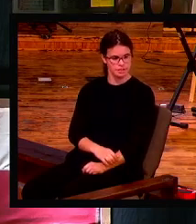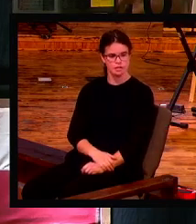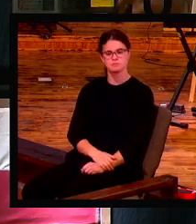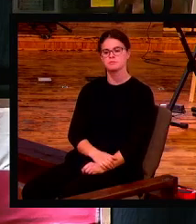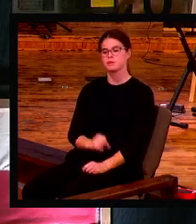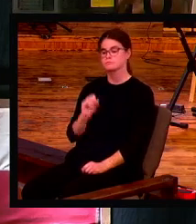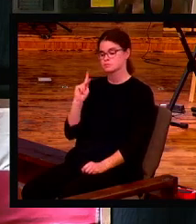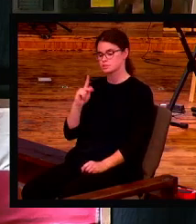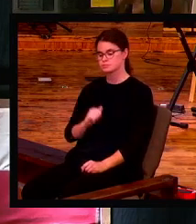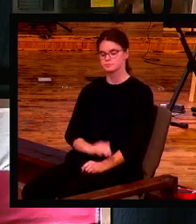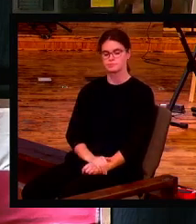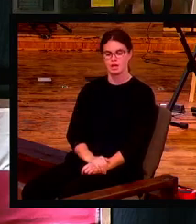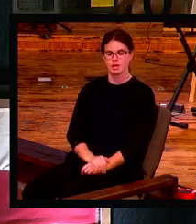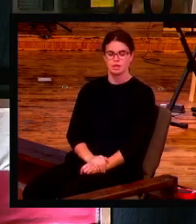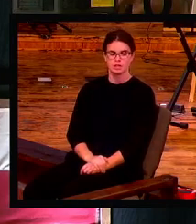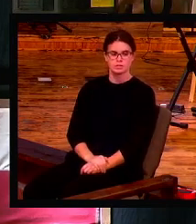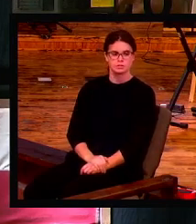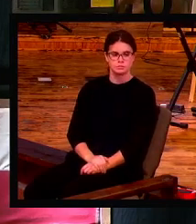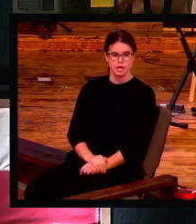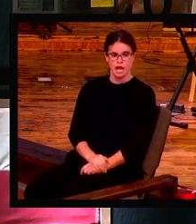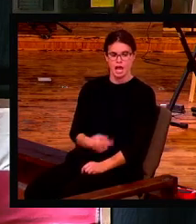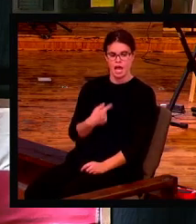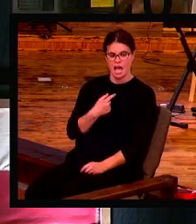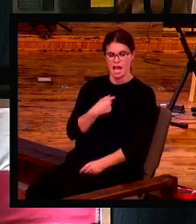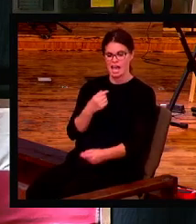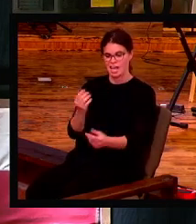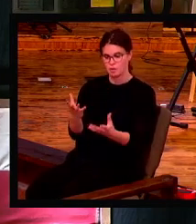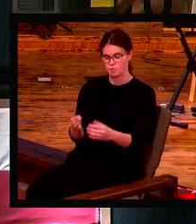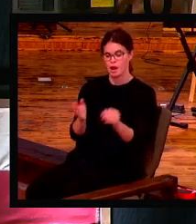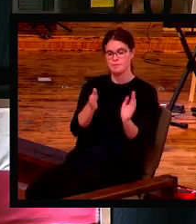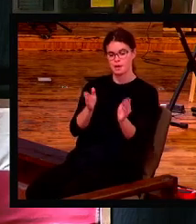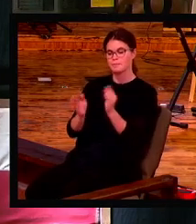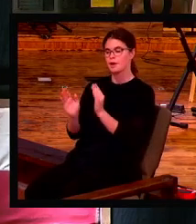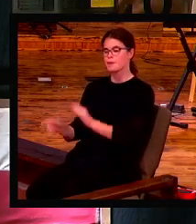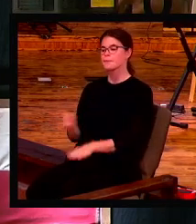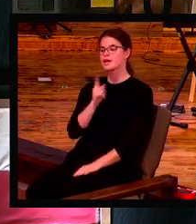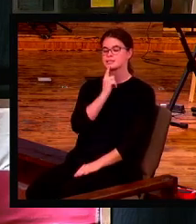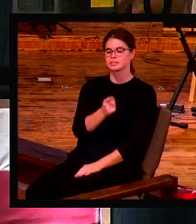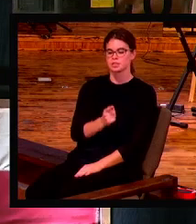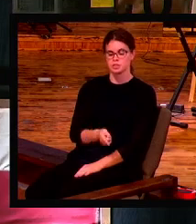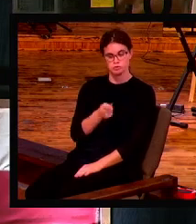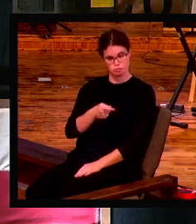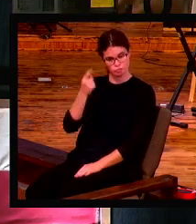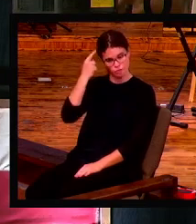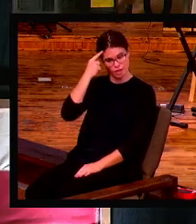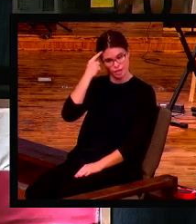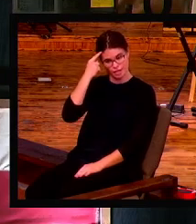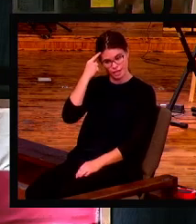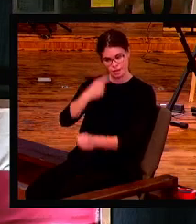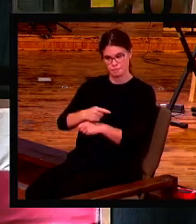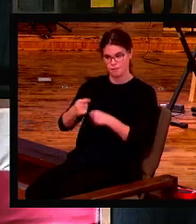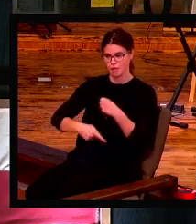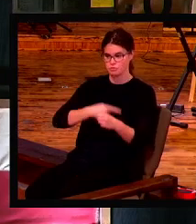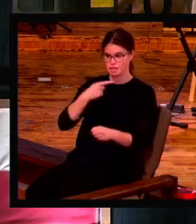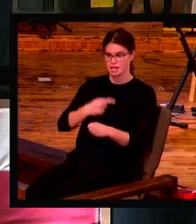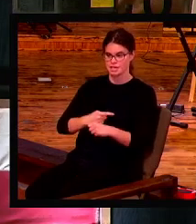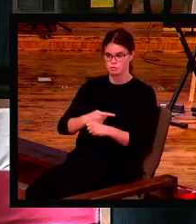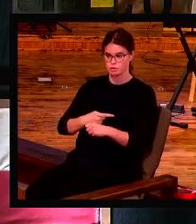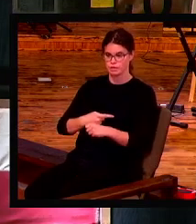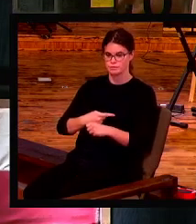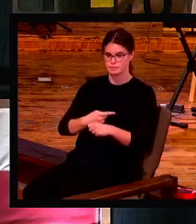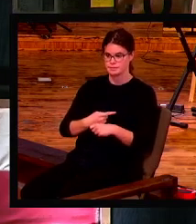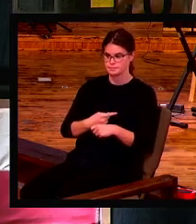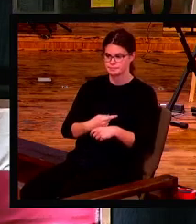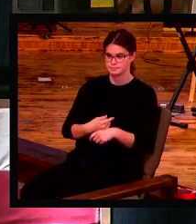So I want to set this up by saying when you think about the Israelites and the time that they spent